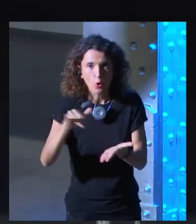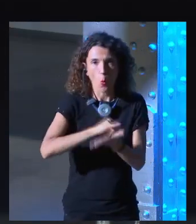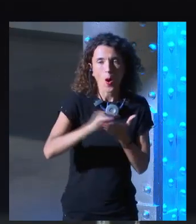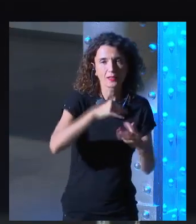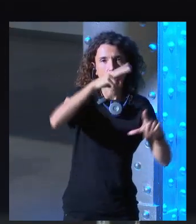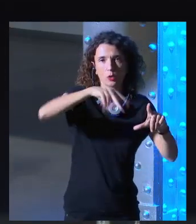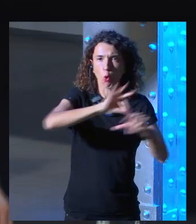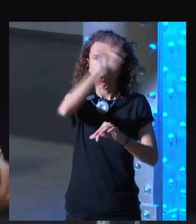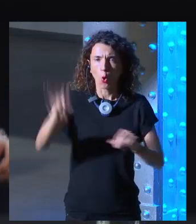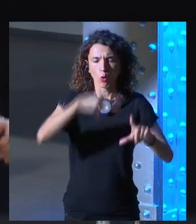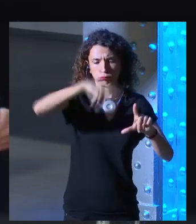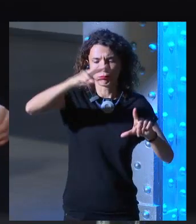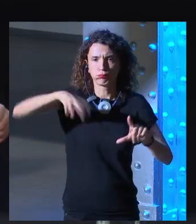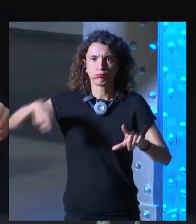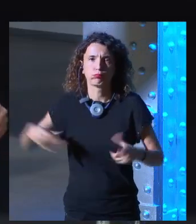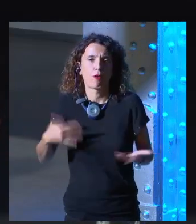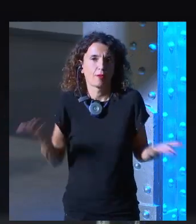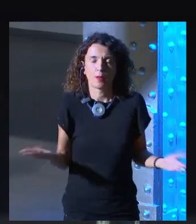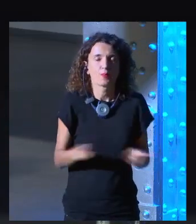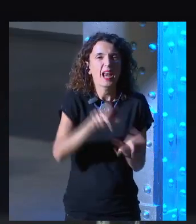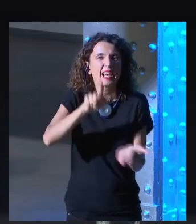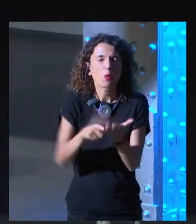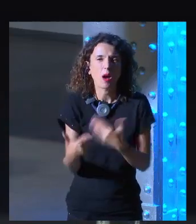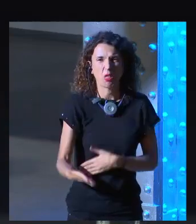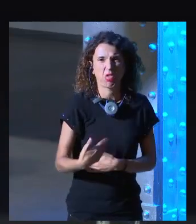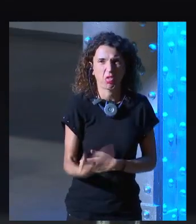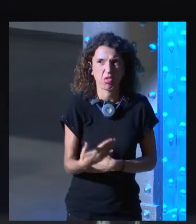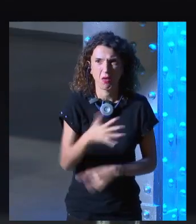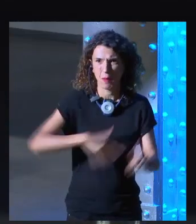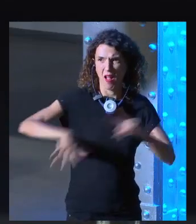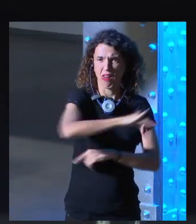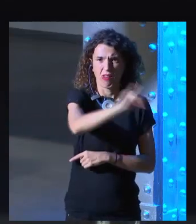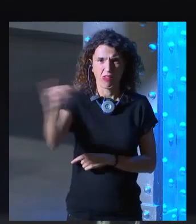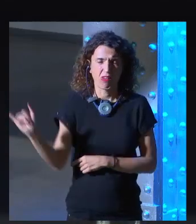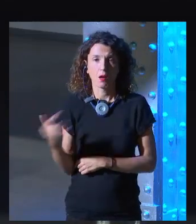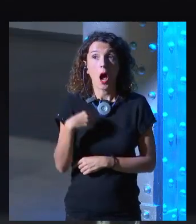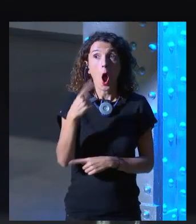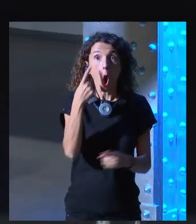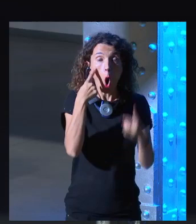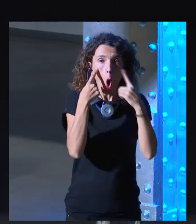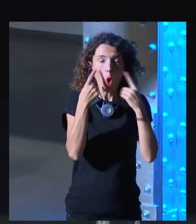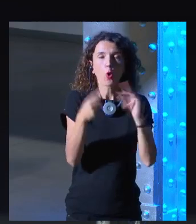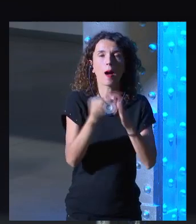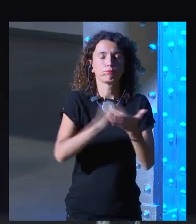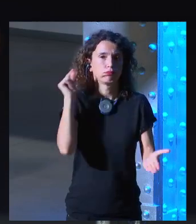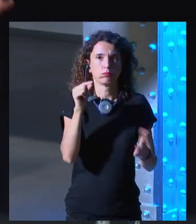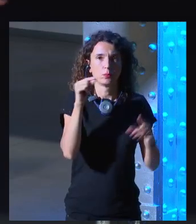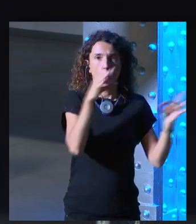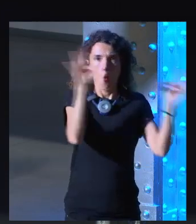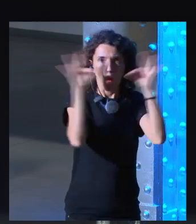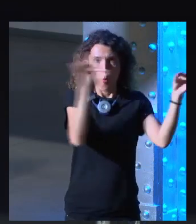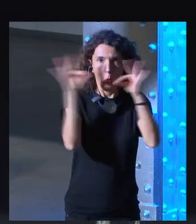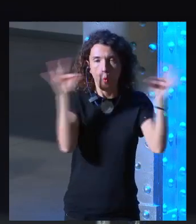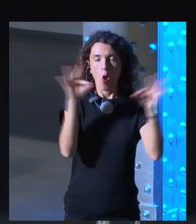at its most banal all around us. So the eye goes faster and faster. So to slow that down, if